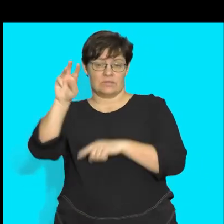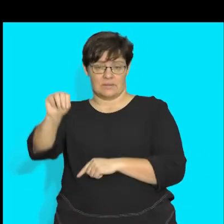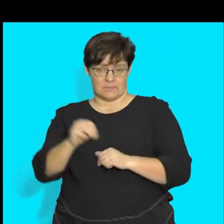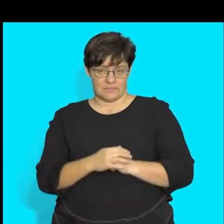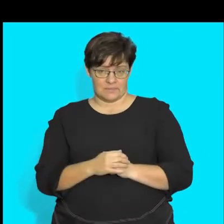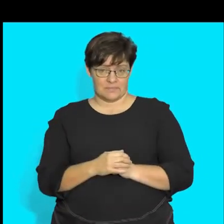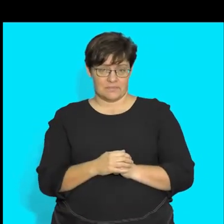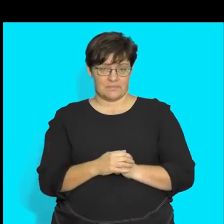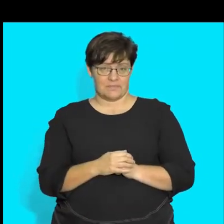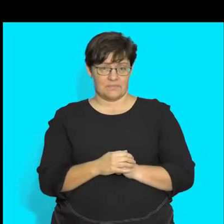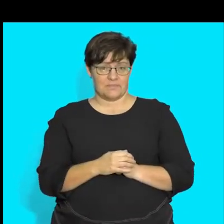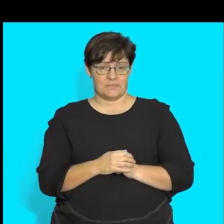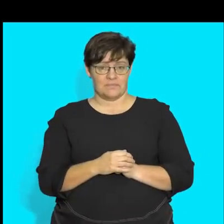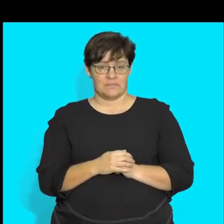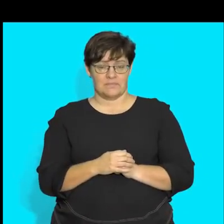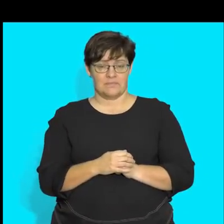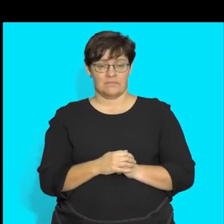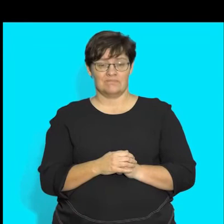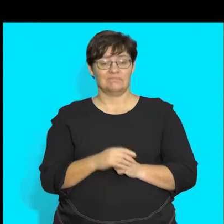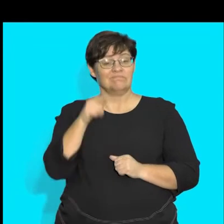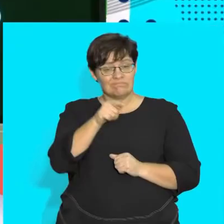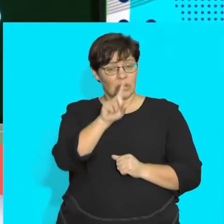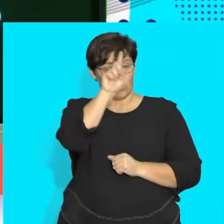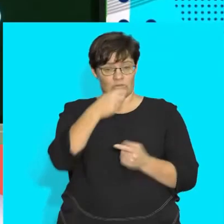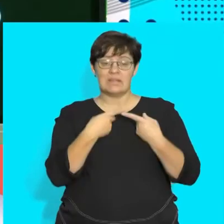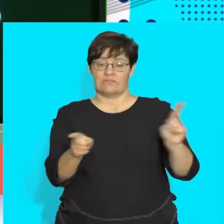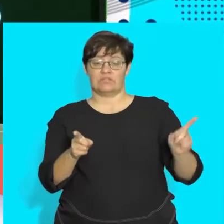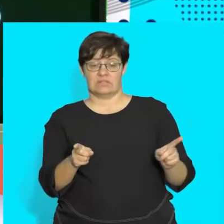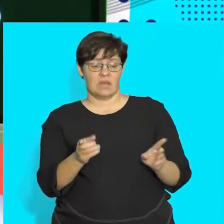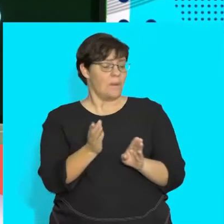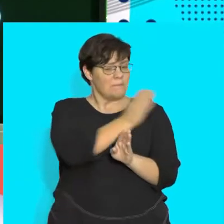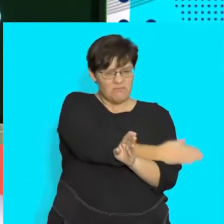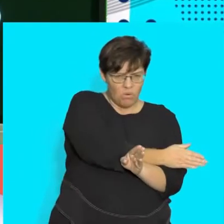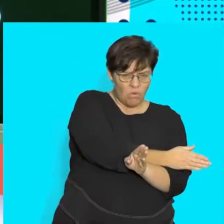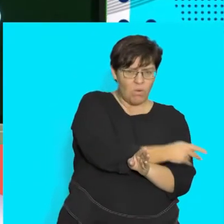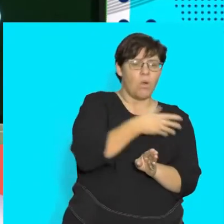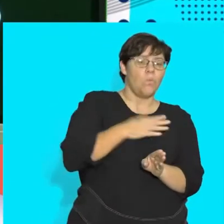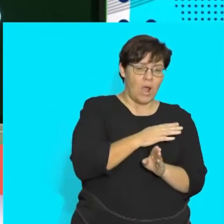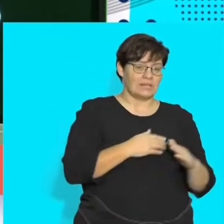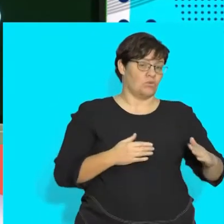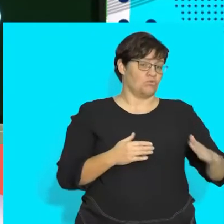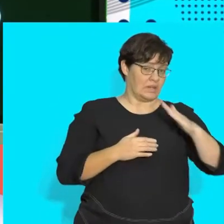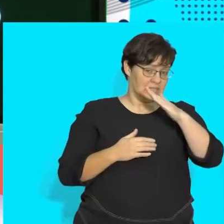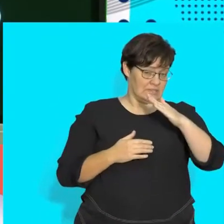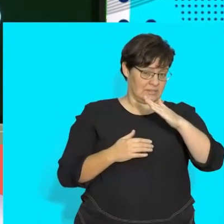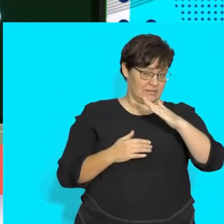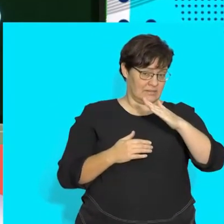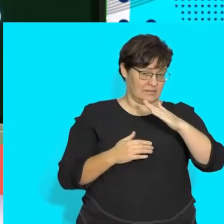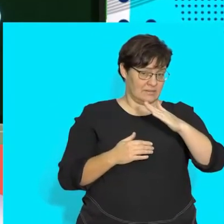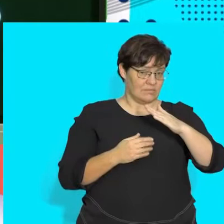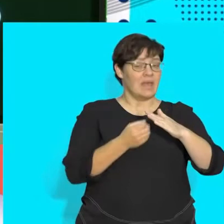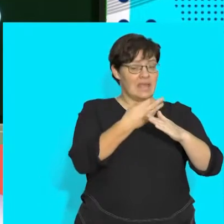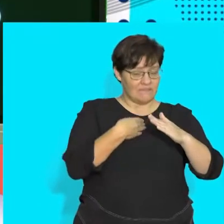m. And this question is different because in the previous question, they wanted the gradient and they gave us the